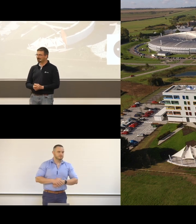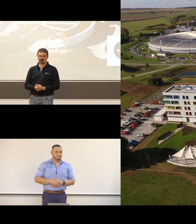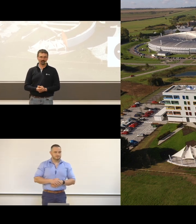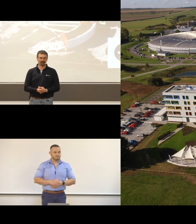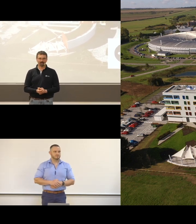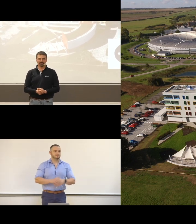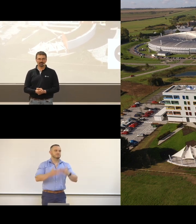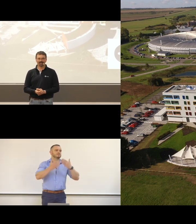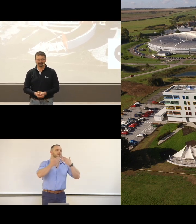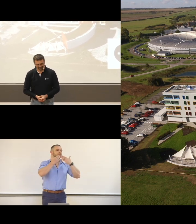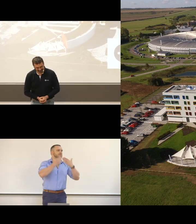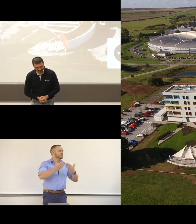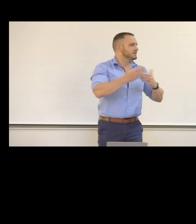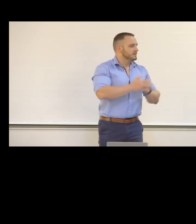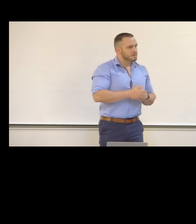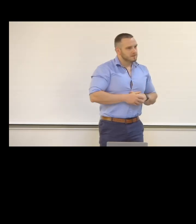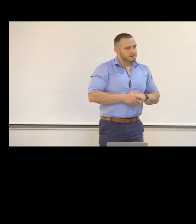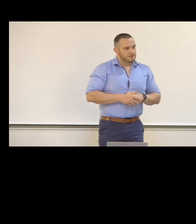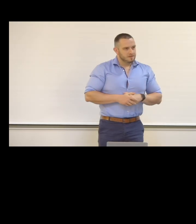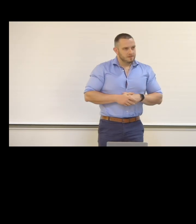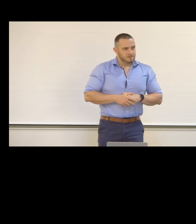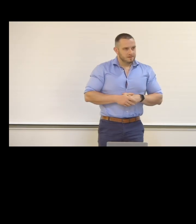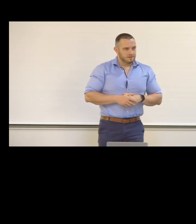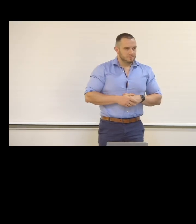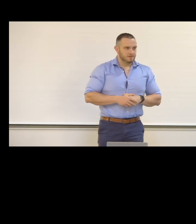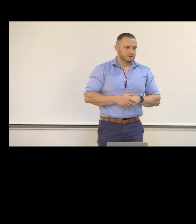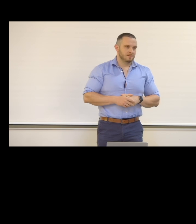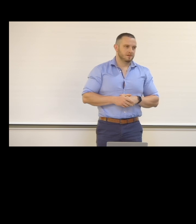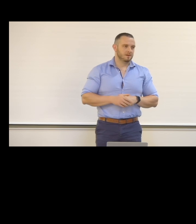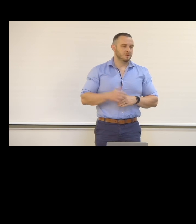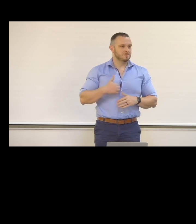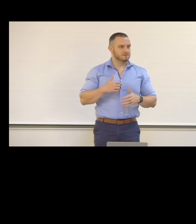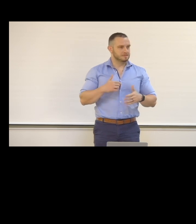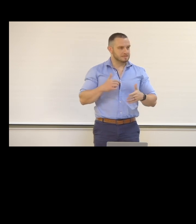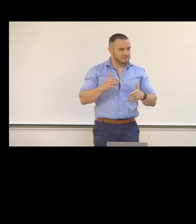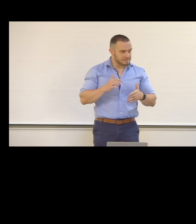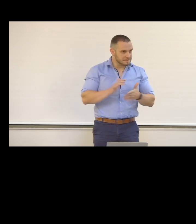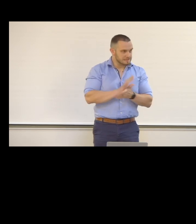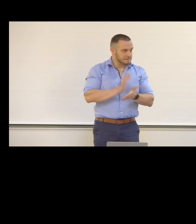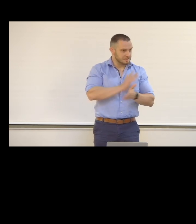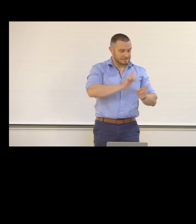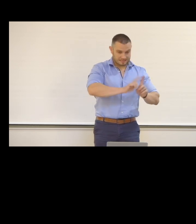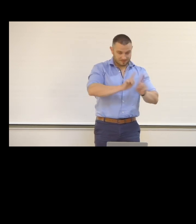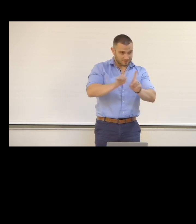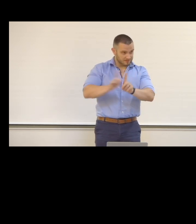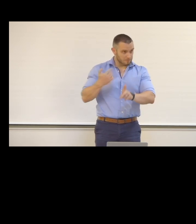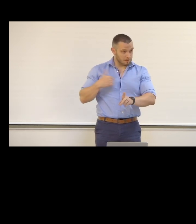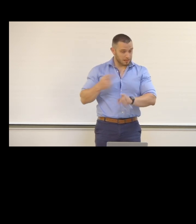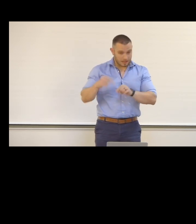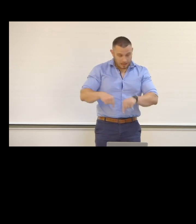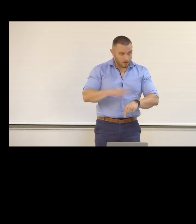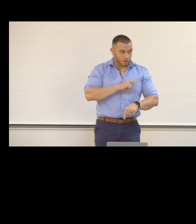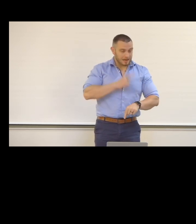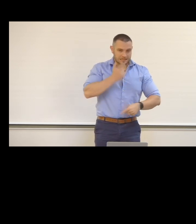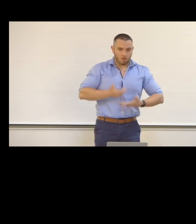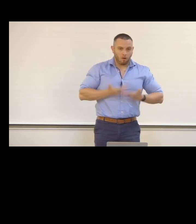Thank you so much, Romain. Really, I'm so glad to have all these different speakers because each of you brings so